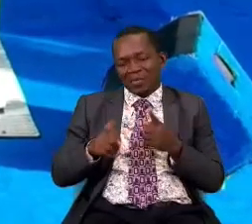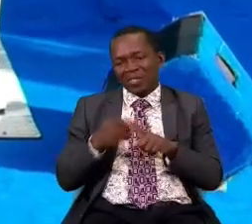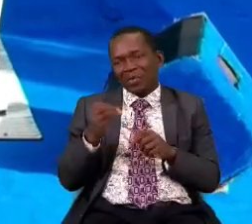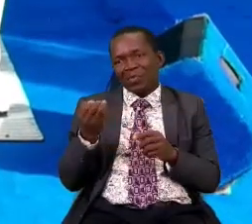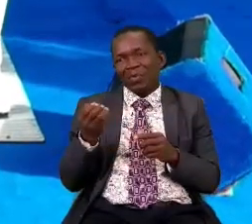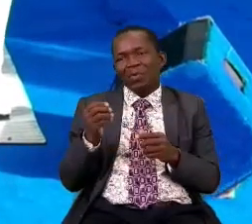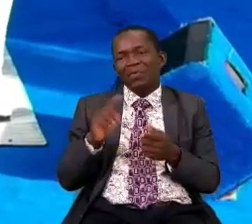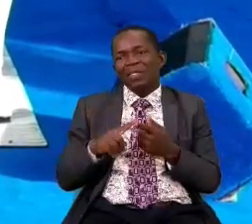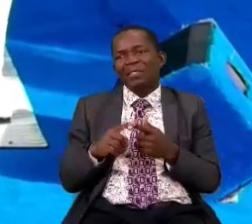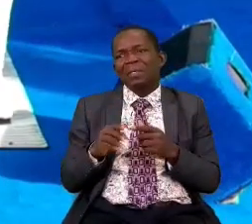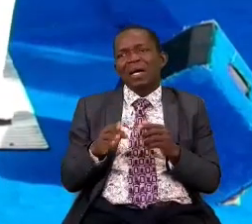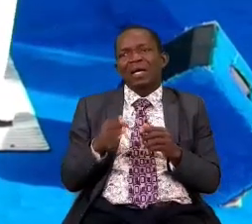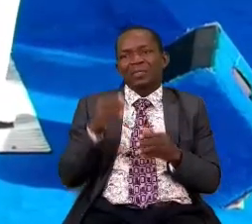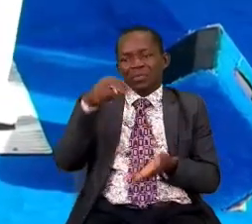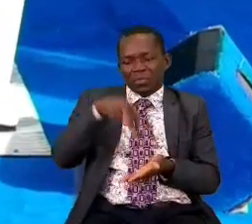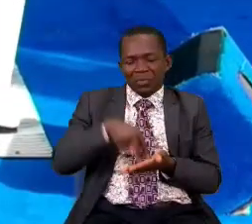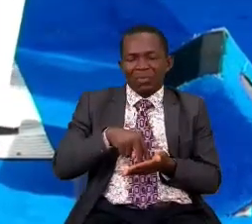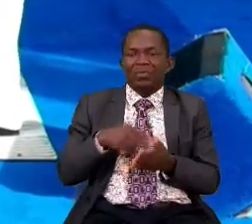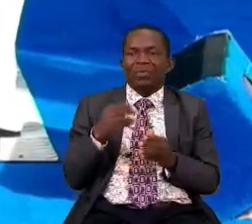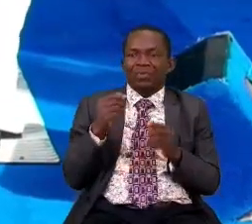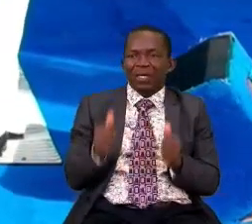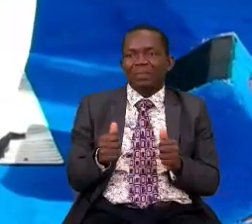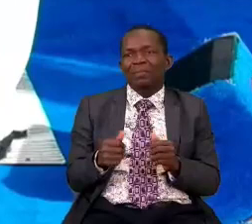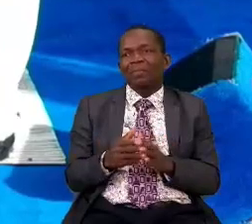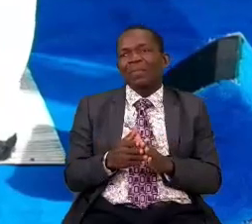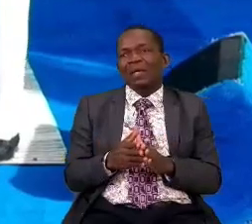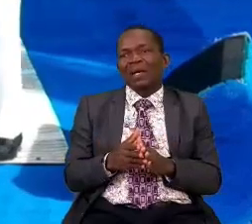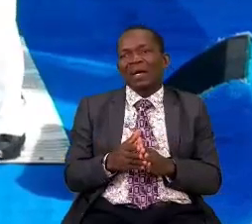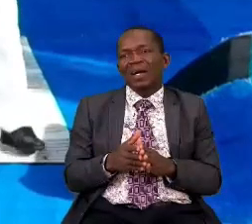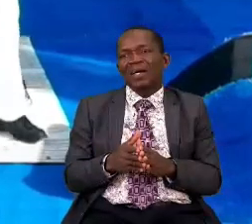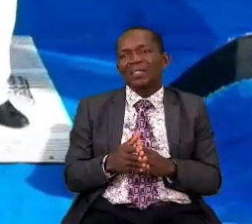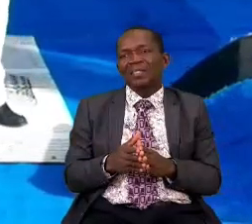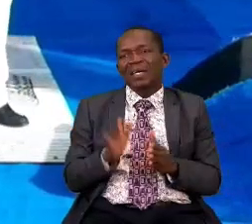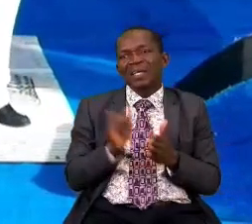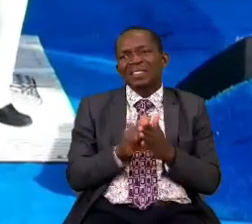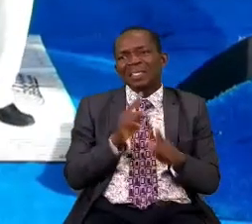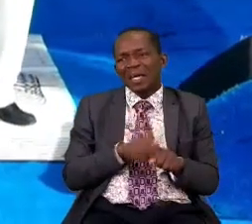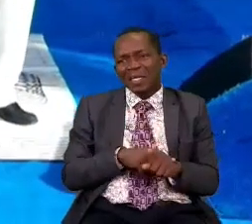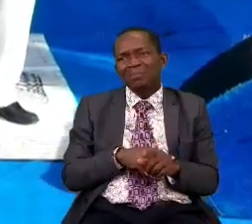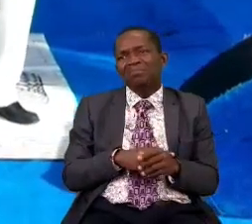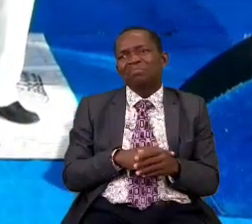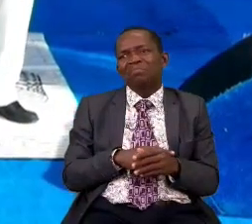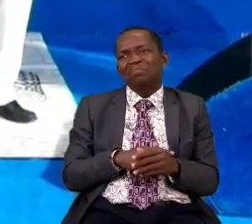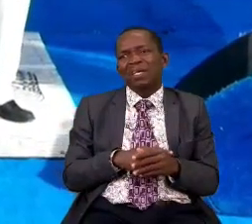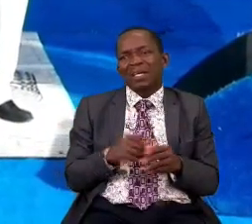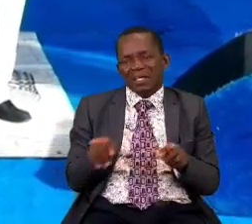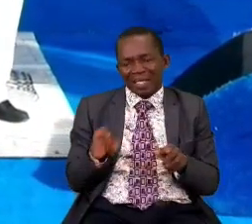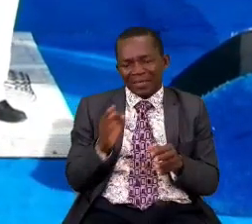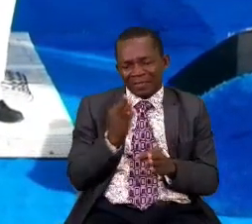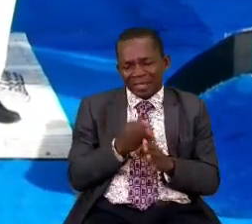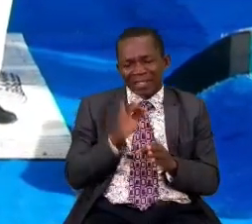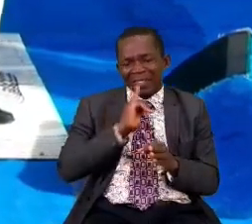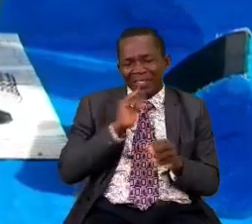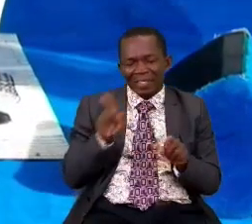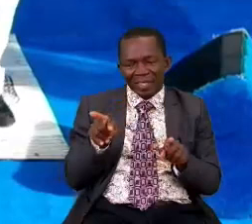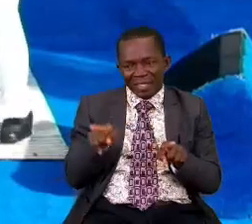a little child but now 40 years after you're facing the collage now you're facing all the Giants